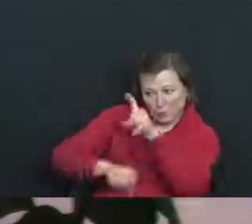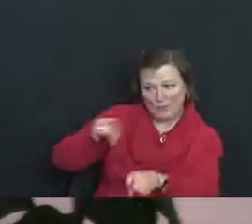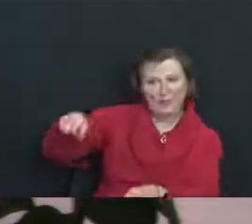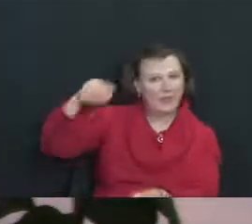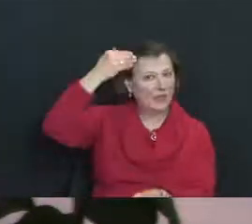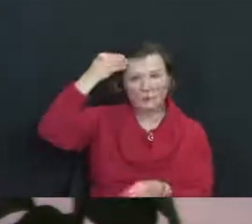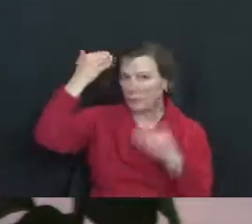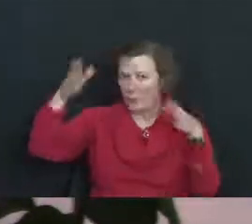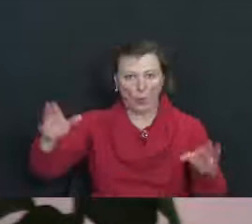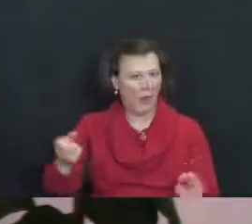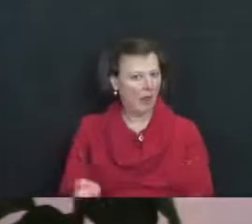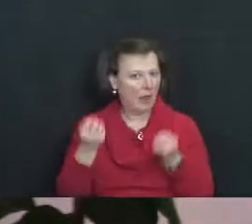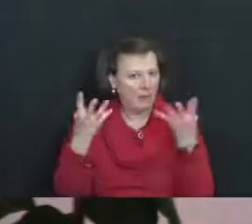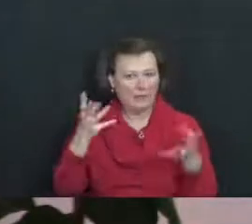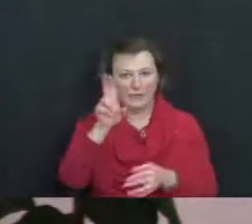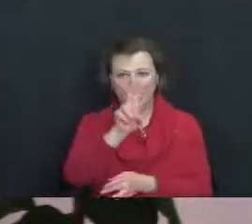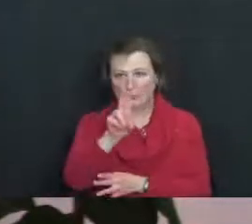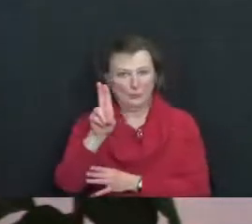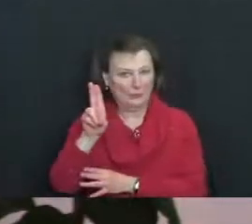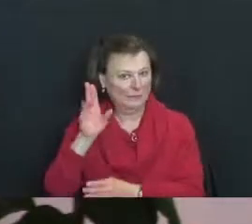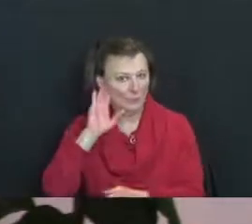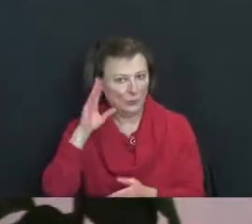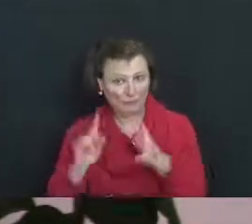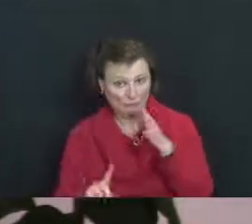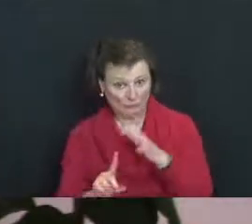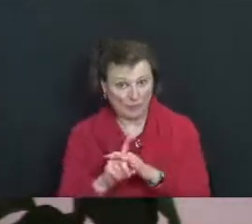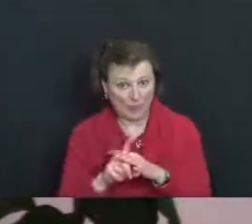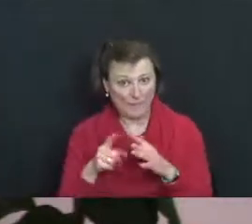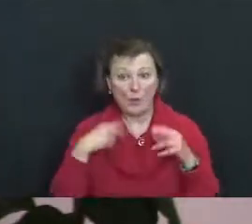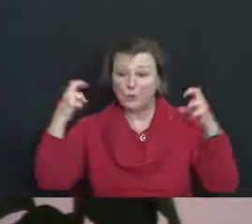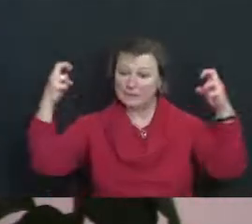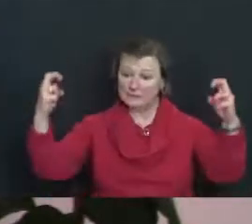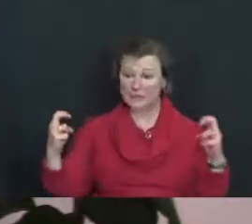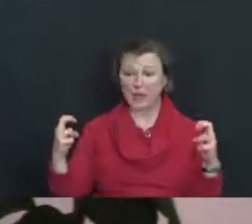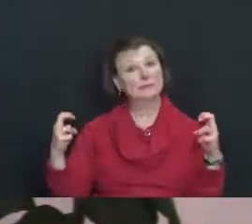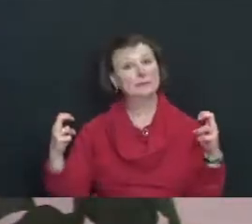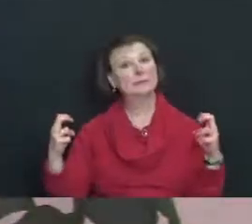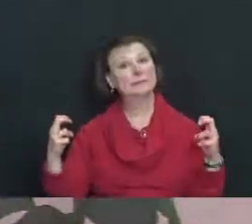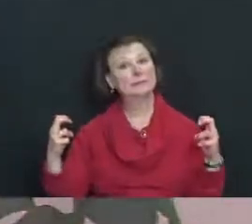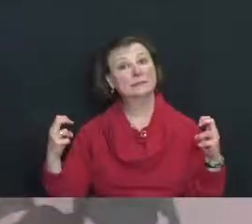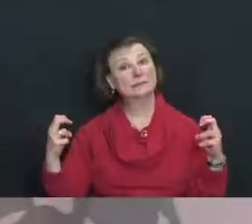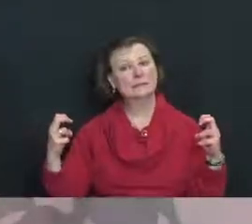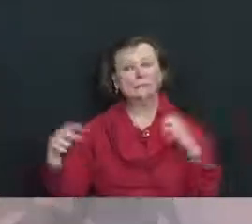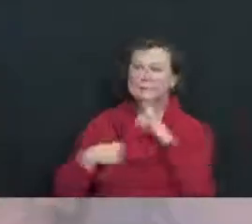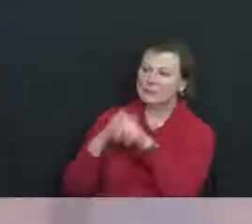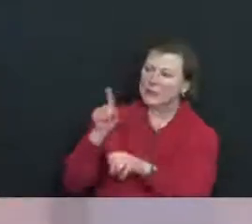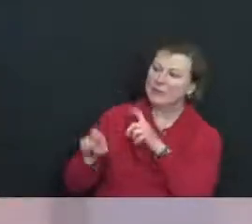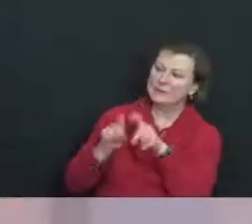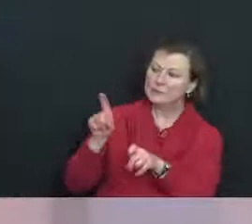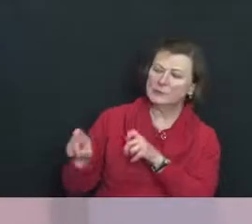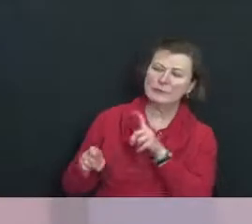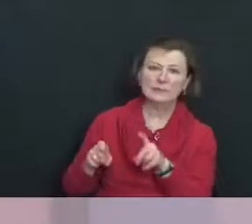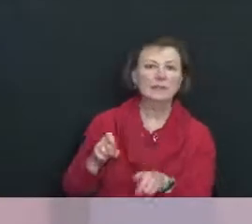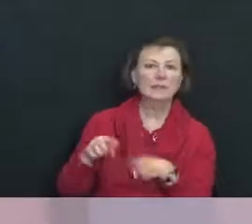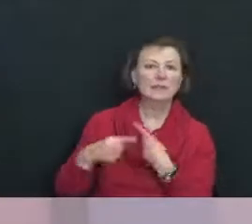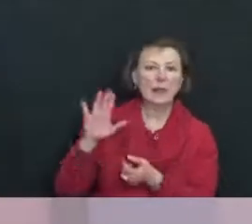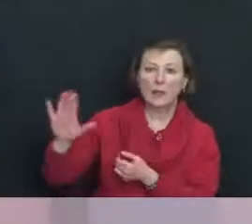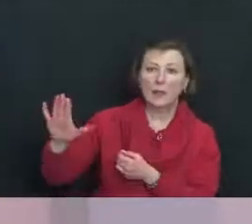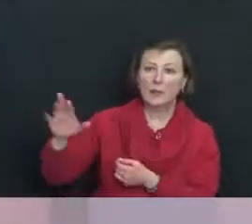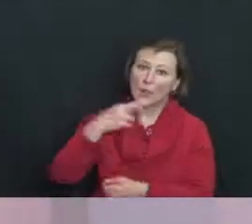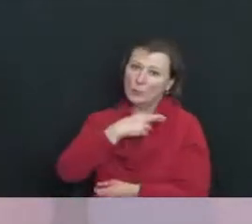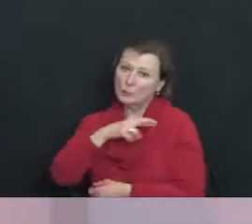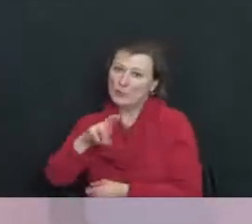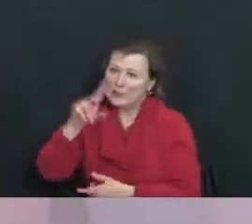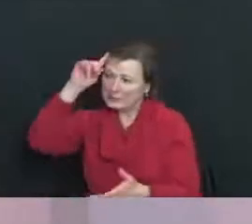how many Unitarian Universalists, and we sat. And we asked them questions about their